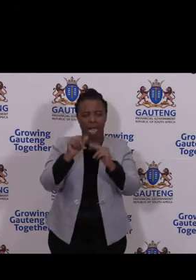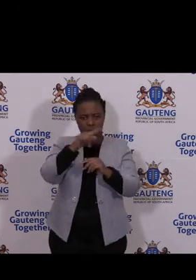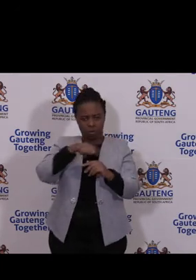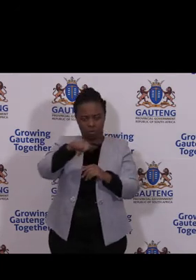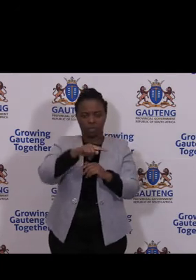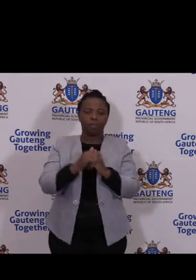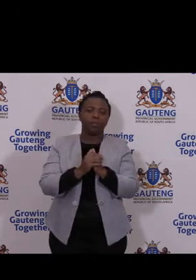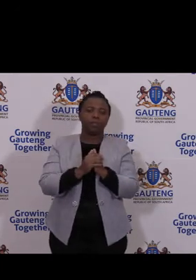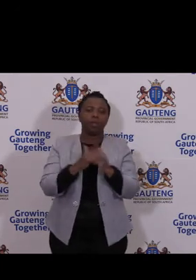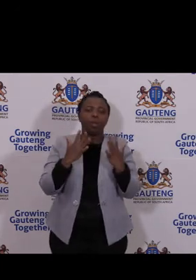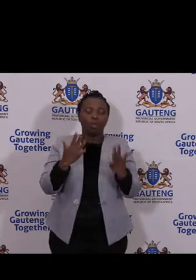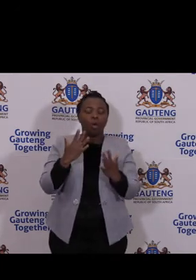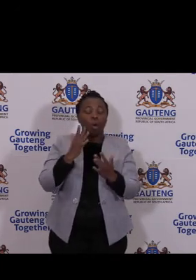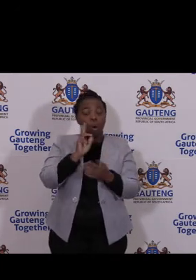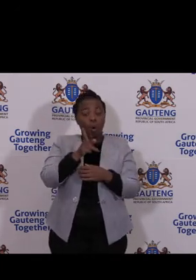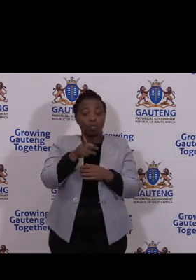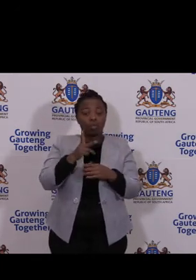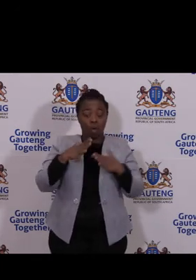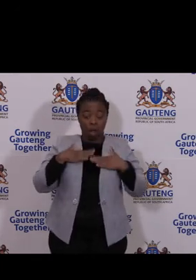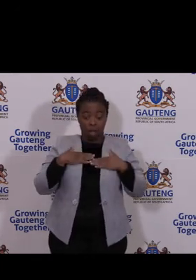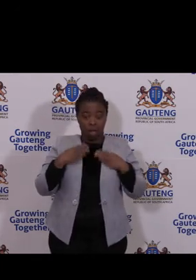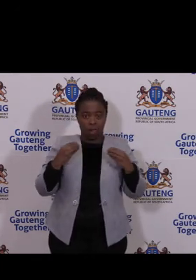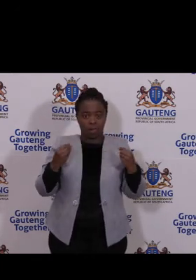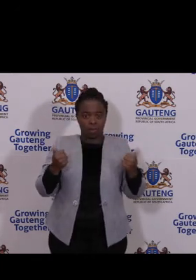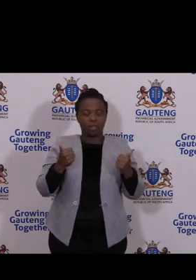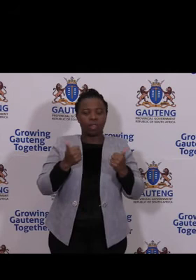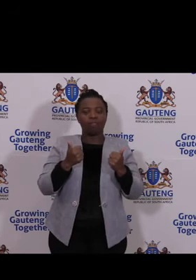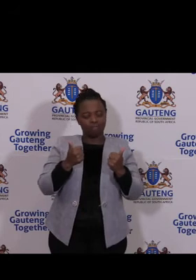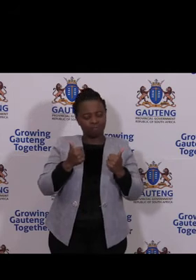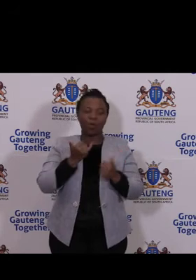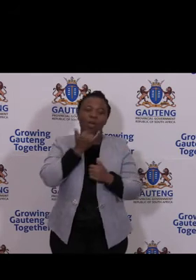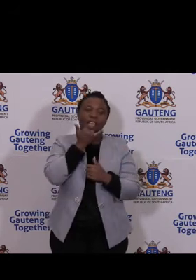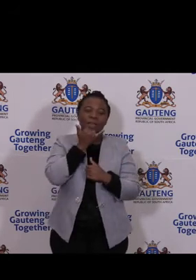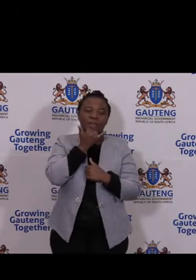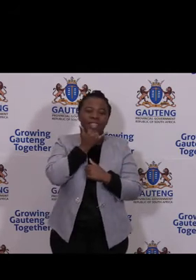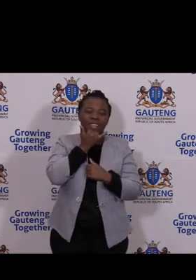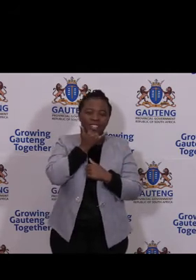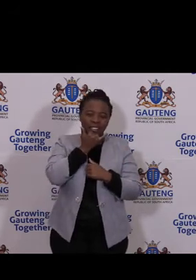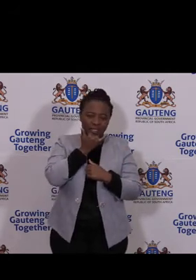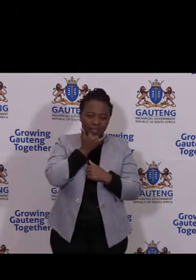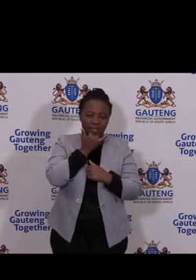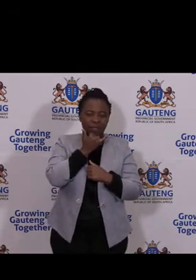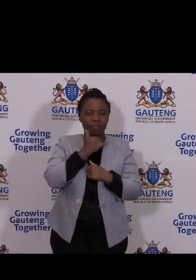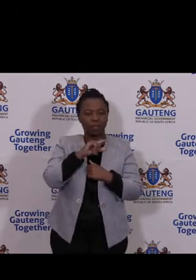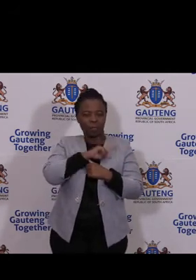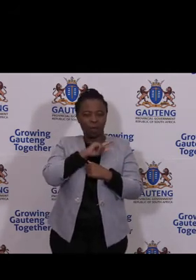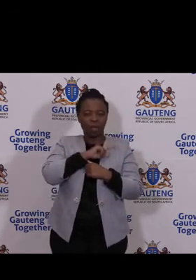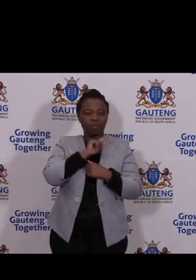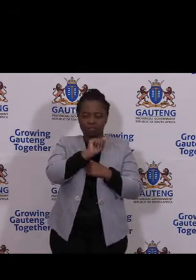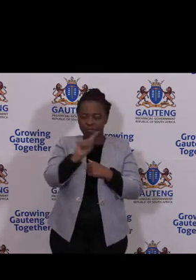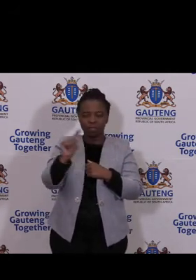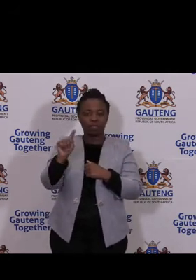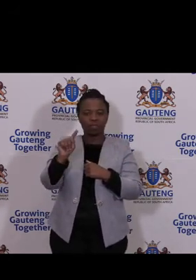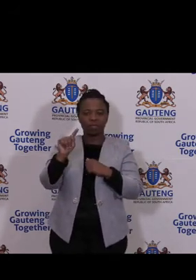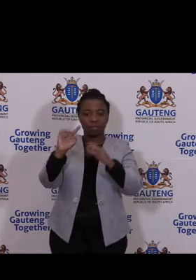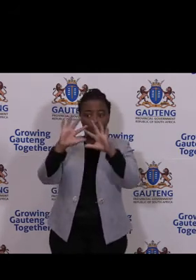the rate of the recovery, which is also holding true to most of the patterns that we've seen elsewhere in the world,